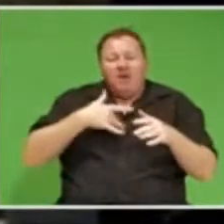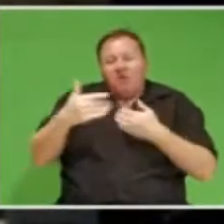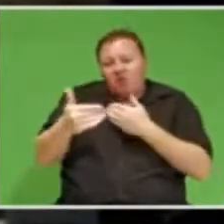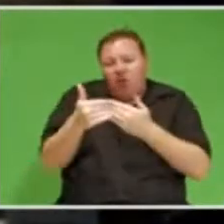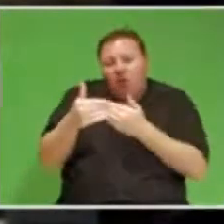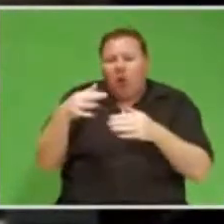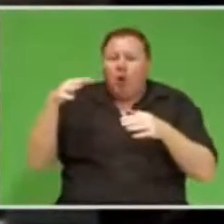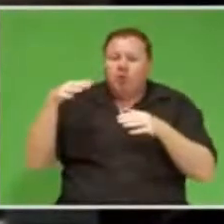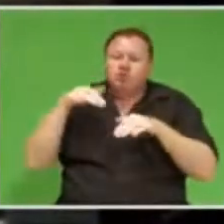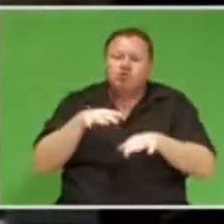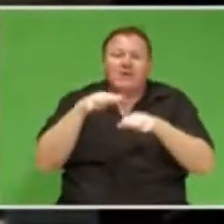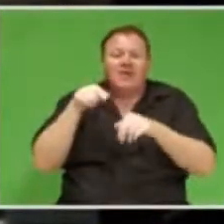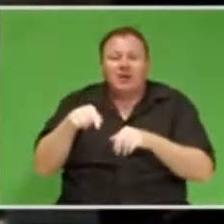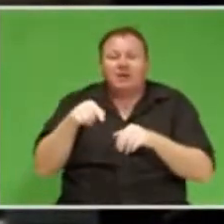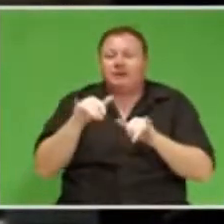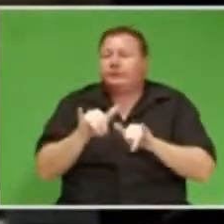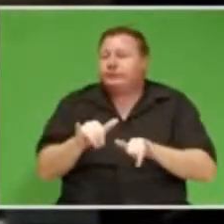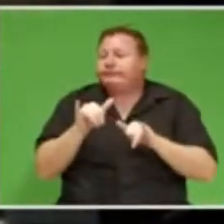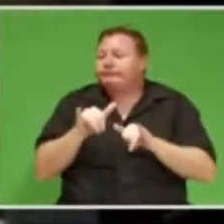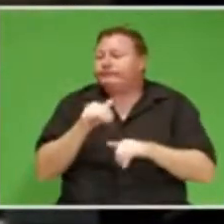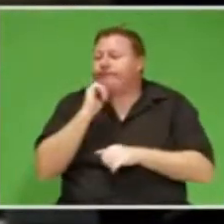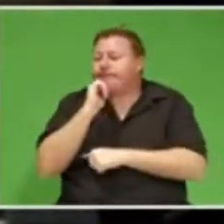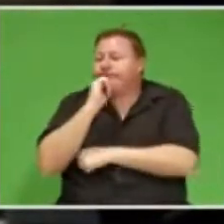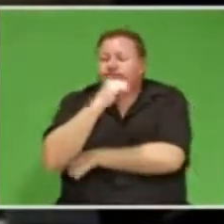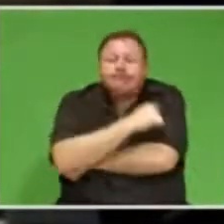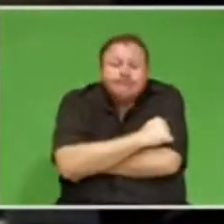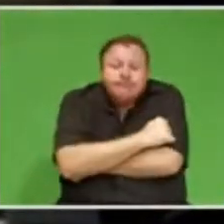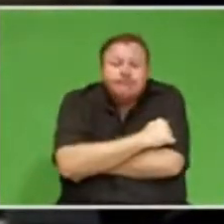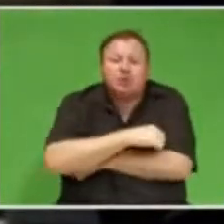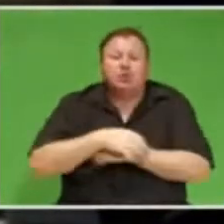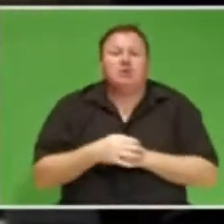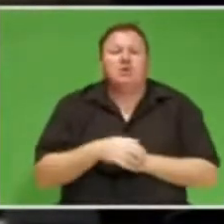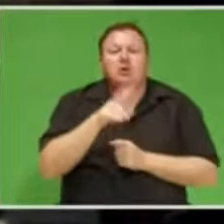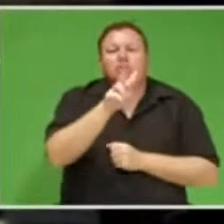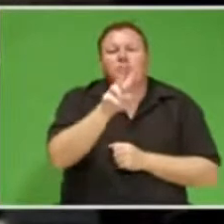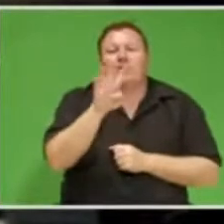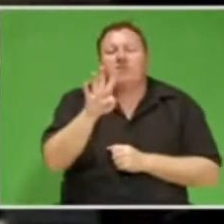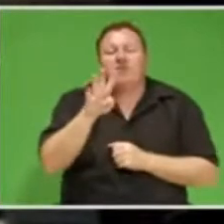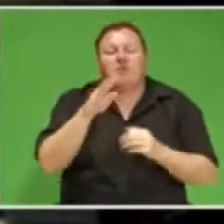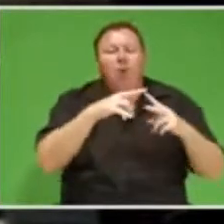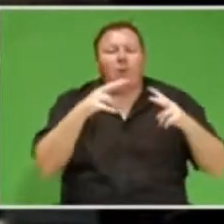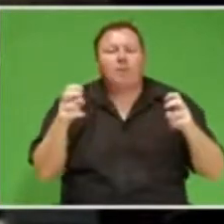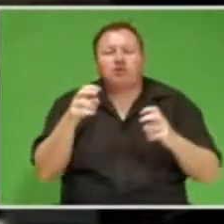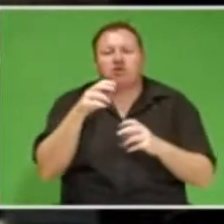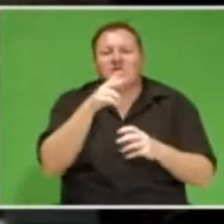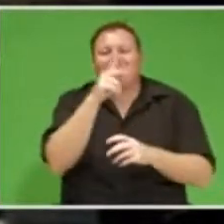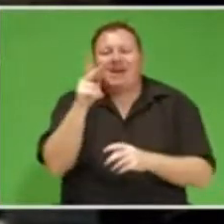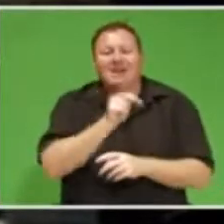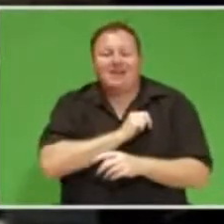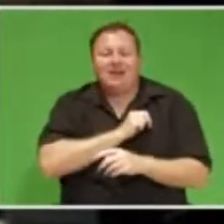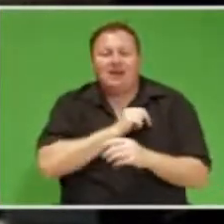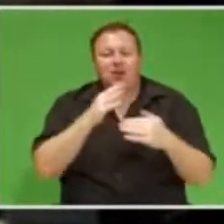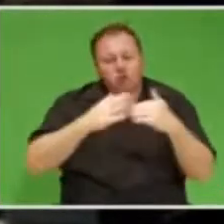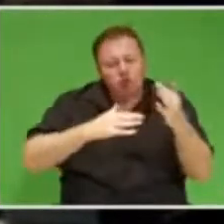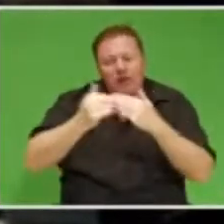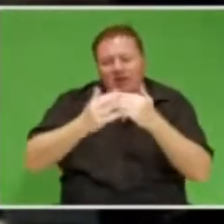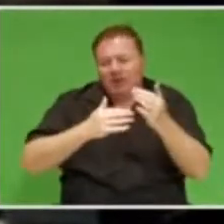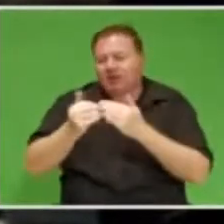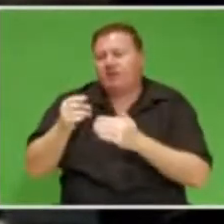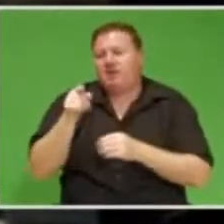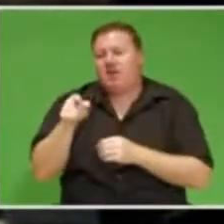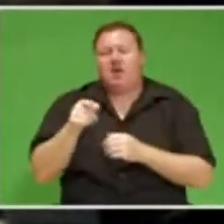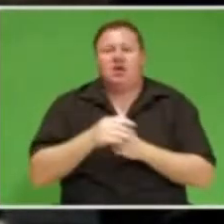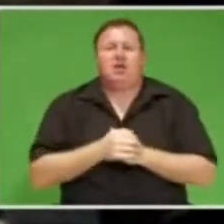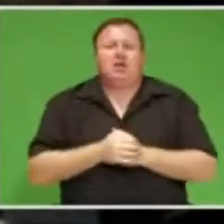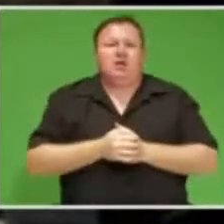to travel at all. Now, 24 bridges in KwaZulu-Natal are currently under construction, and